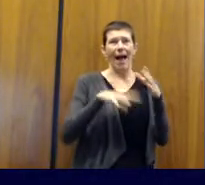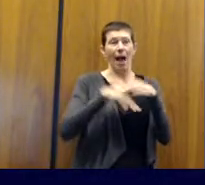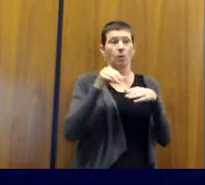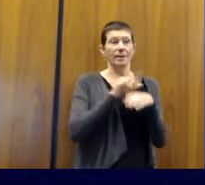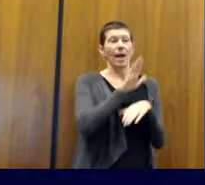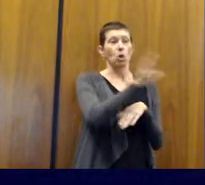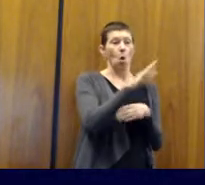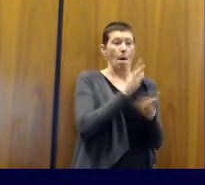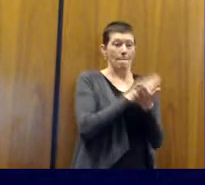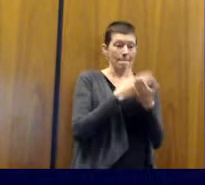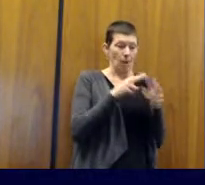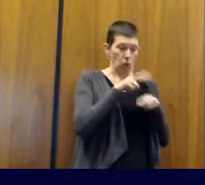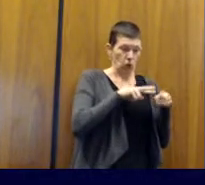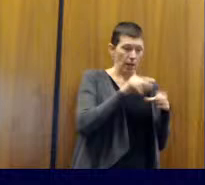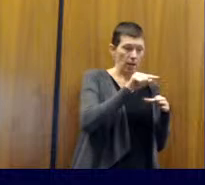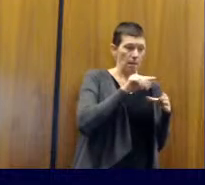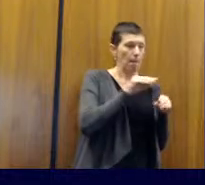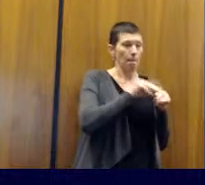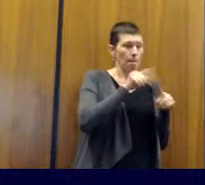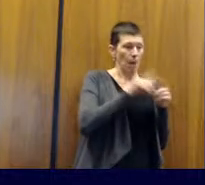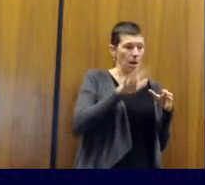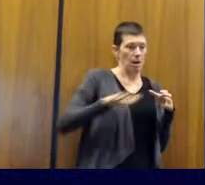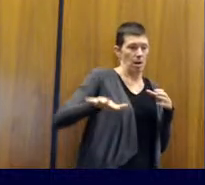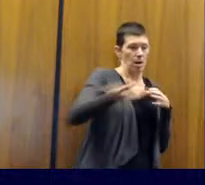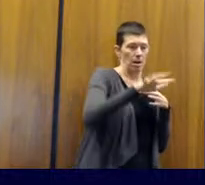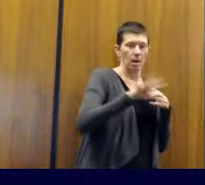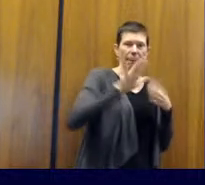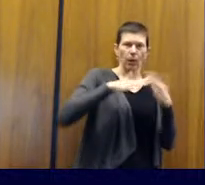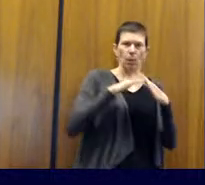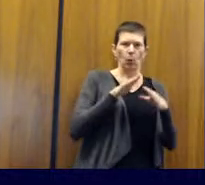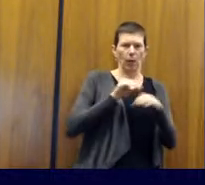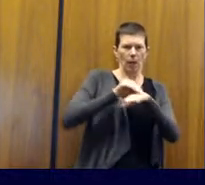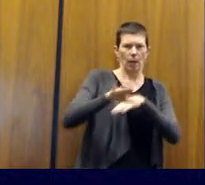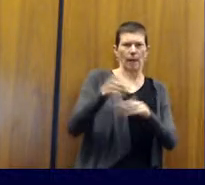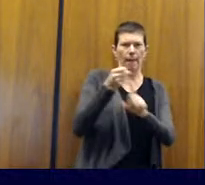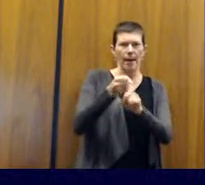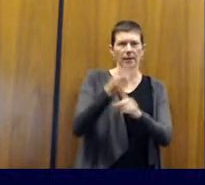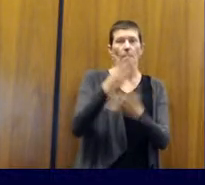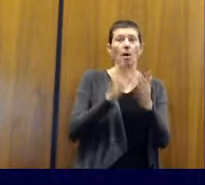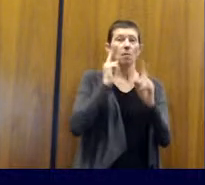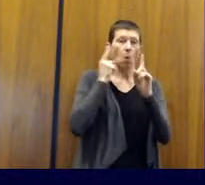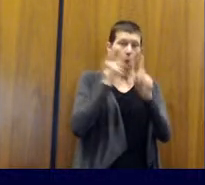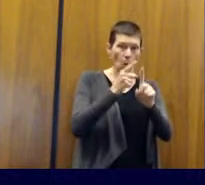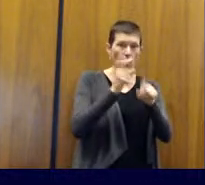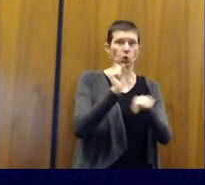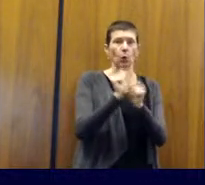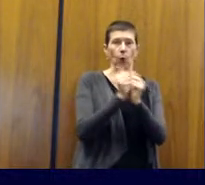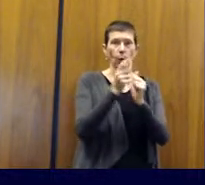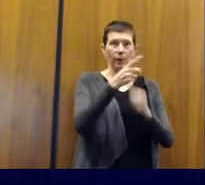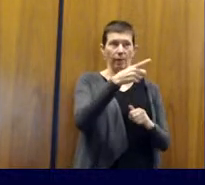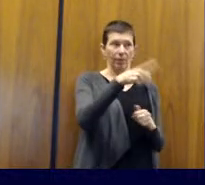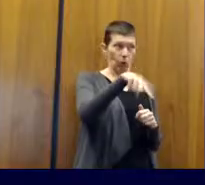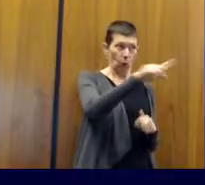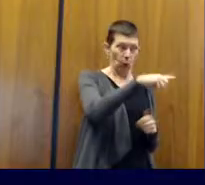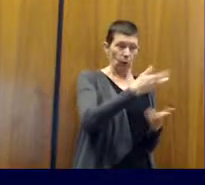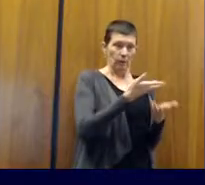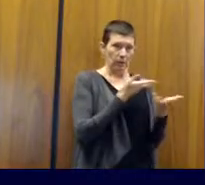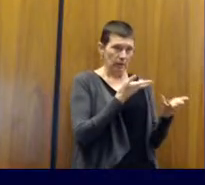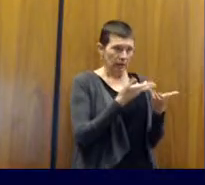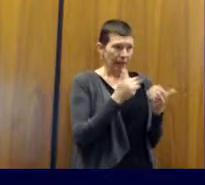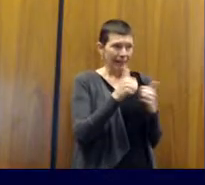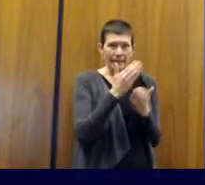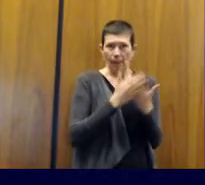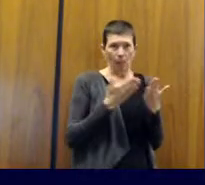your purview, but community impacts. And part of the goal is to work with you all in some